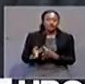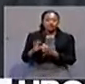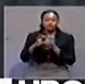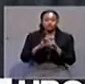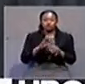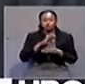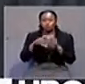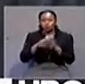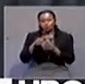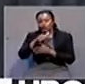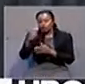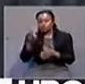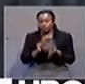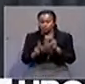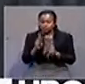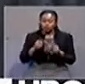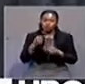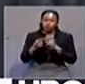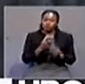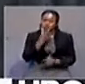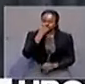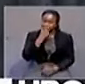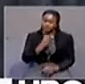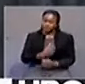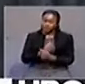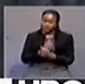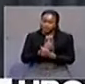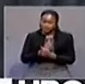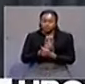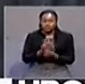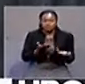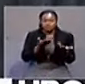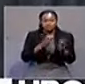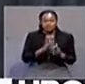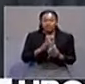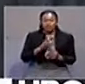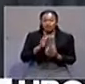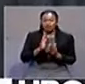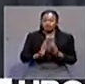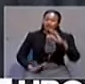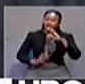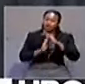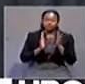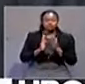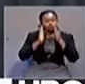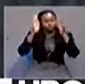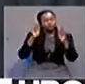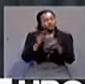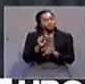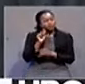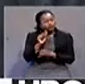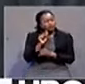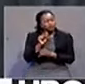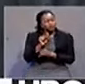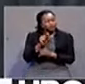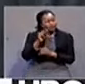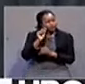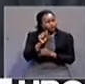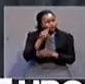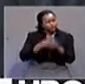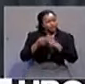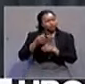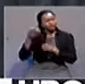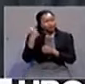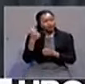the mourners in mourning for our beloved late Archbishop. And I remember vividly just a few years ago when His